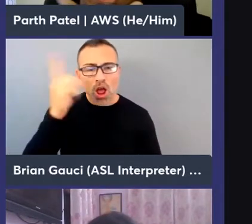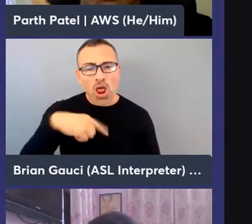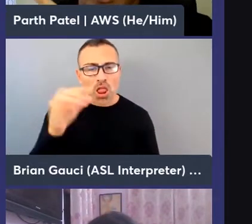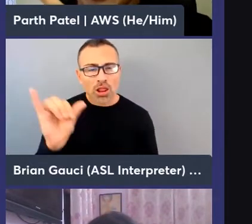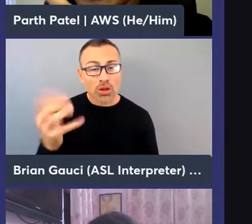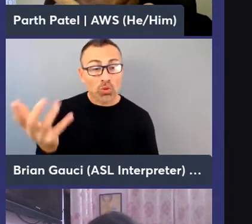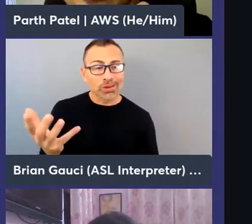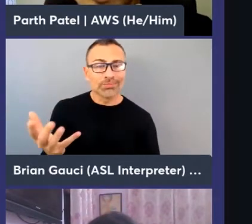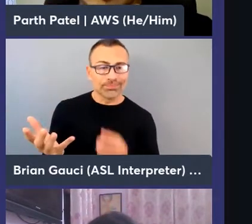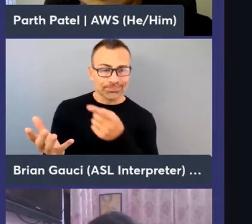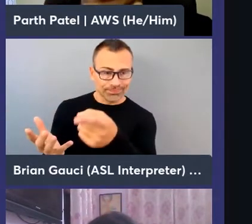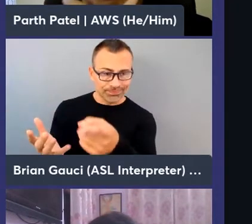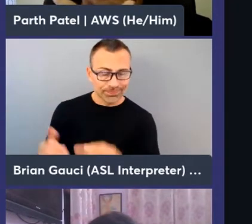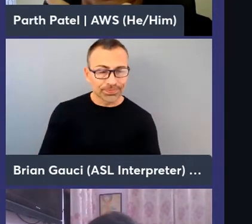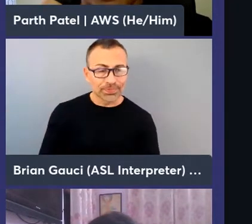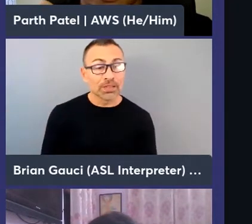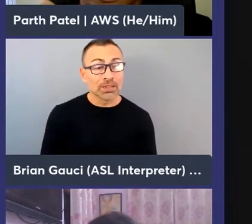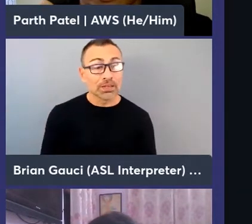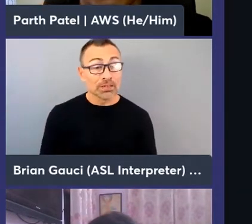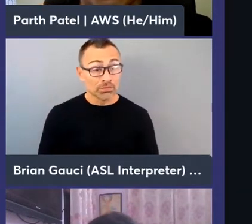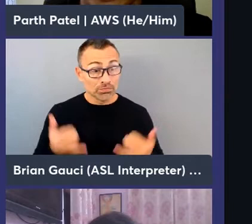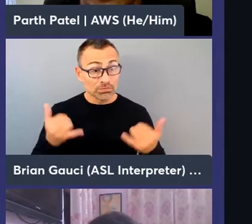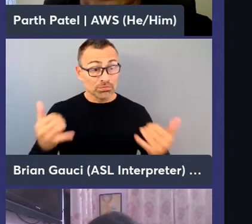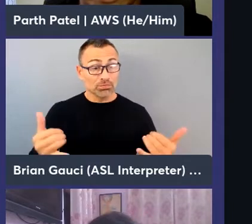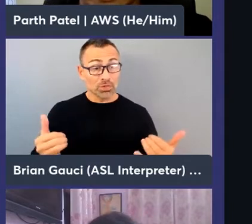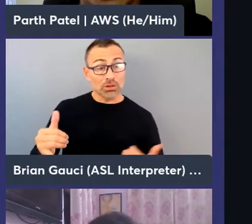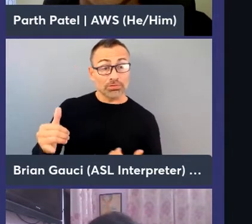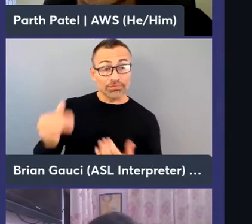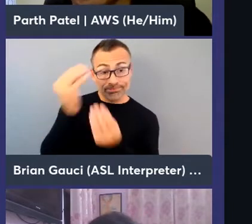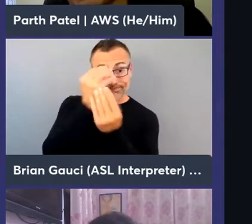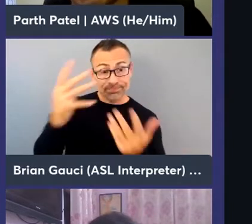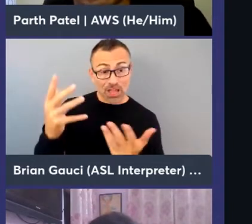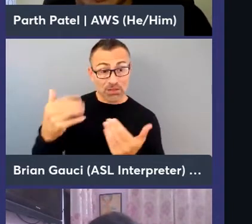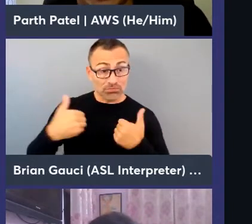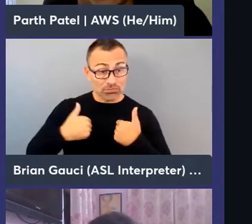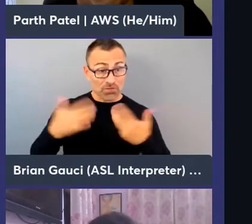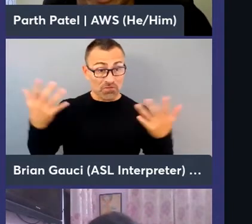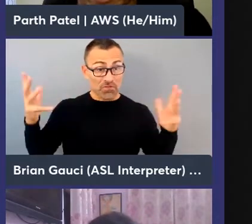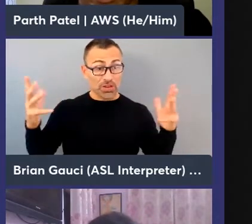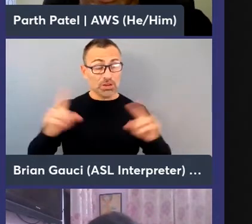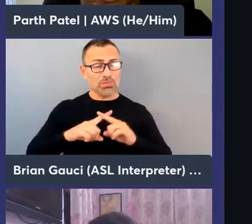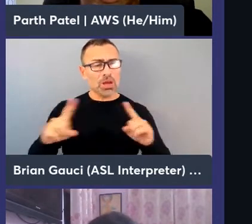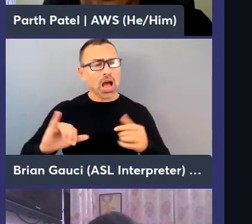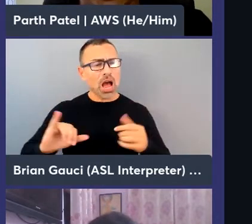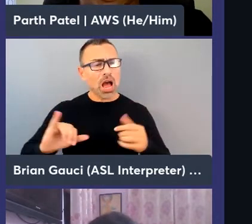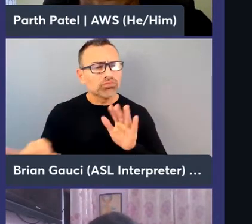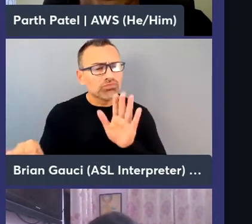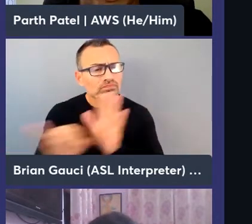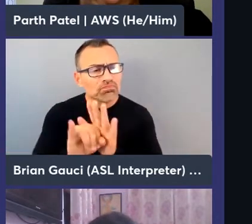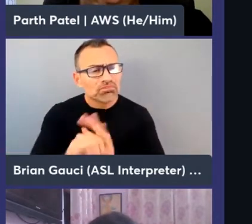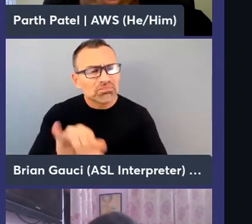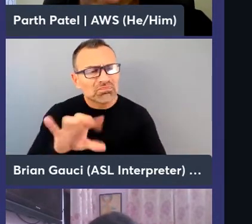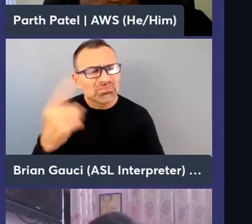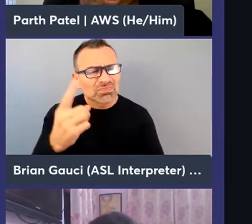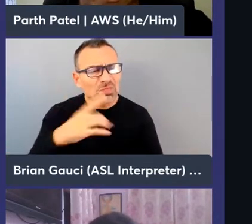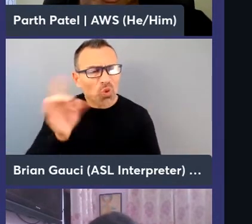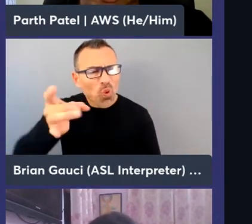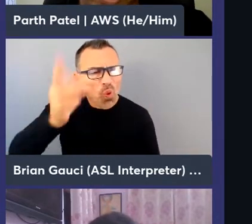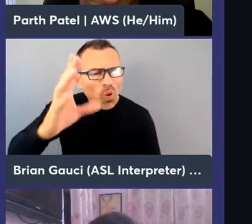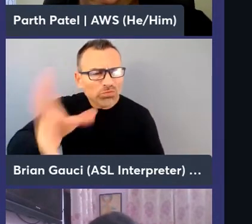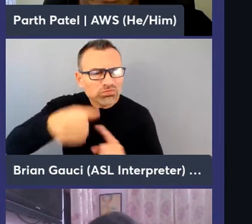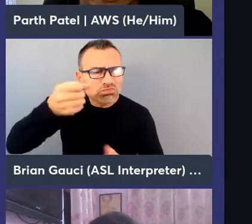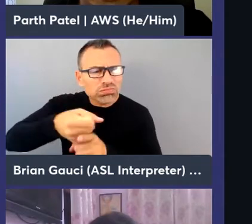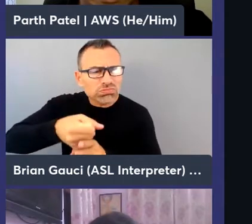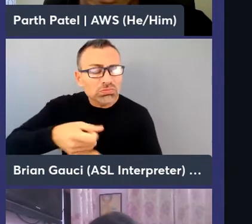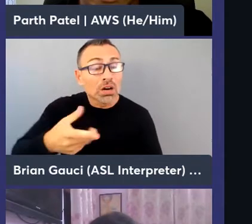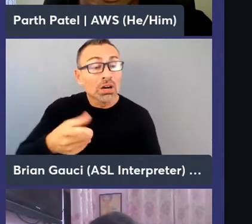data, but how to identify that whether there is any catastrophe happened? So what I'm